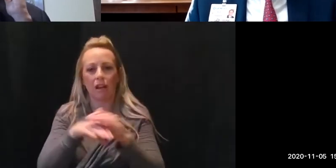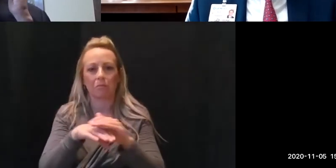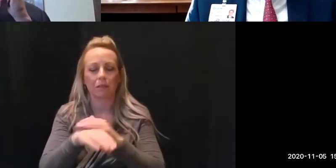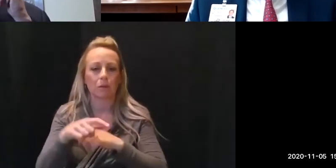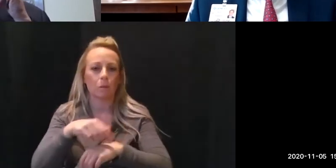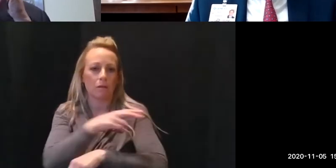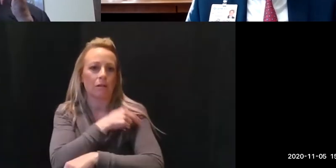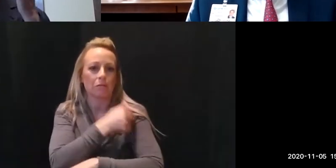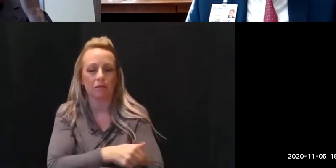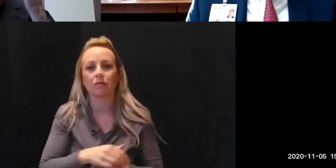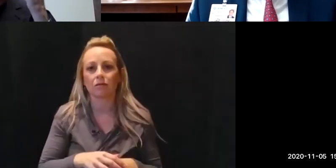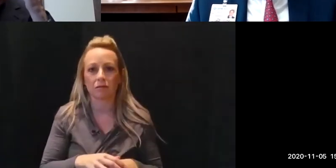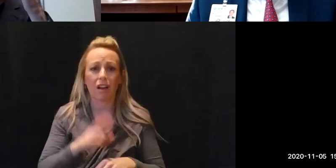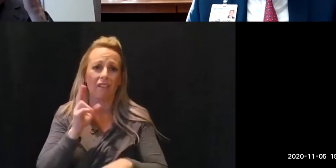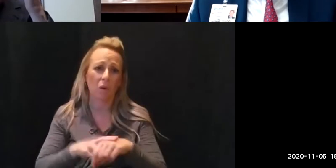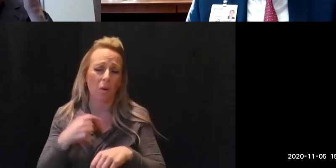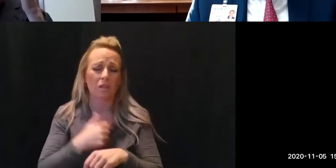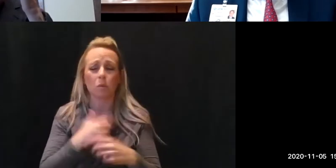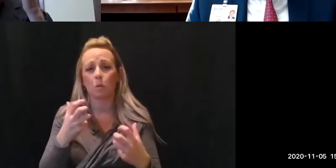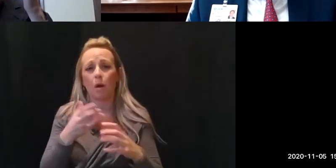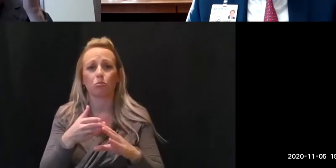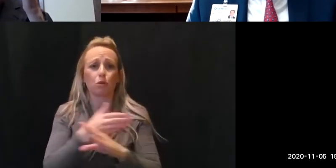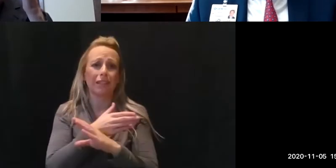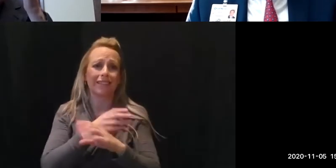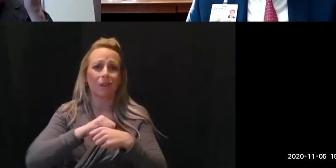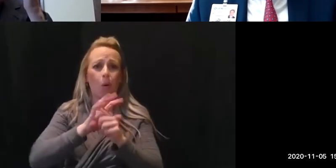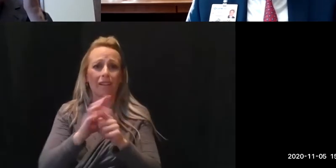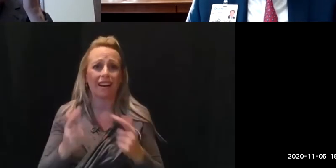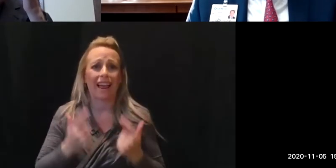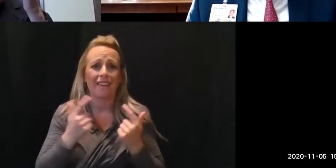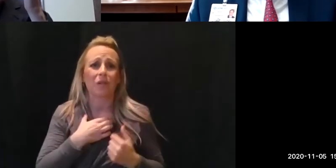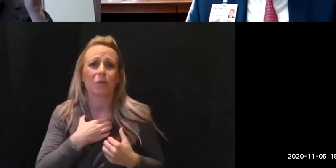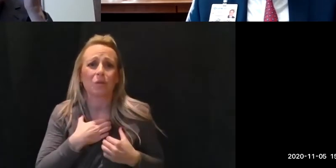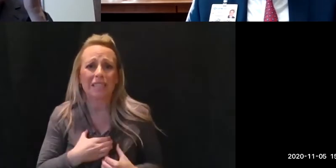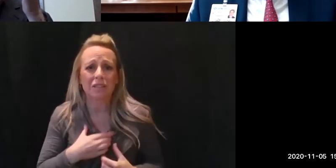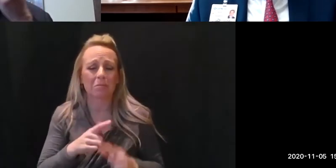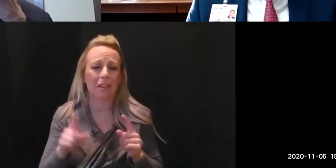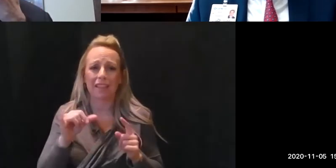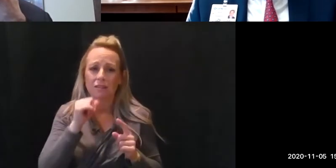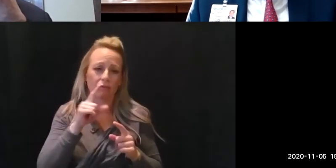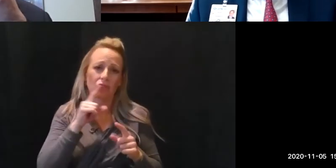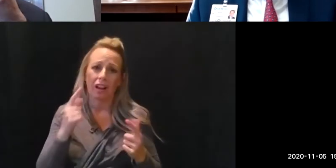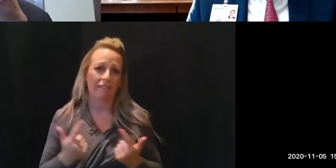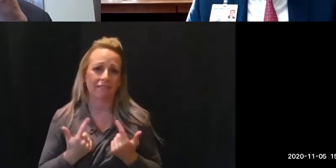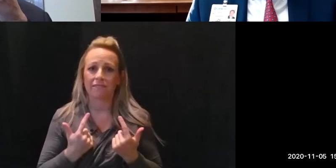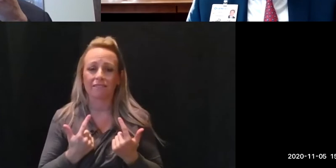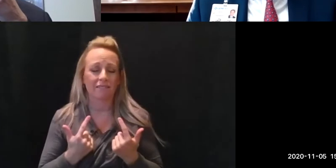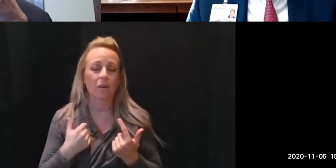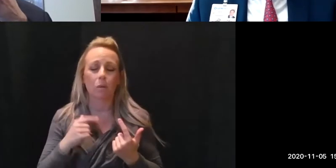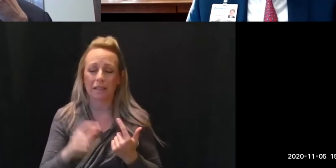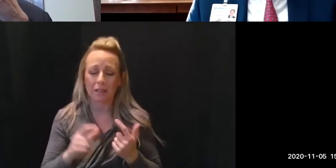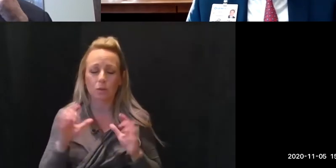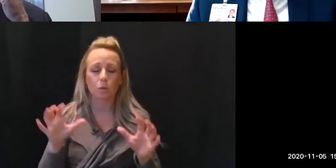have our pre-COVID life back as soon as possible, but that's just not realistic. And we need to do everything we can as